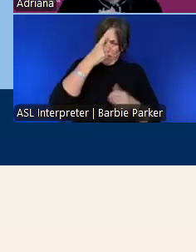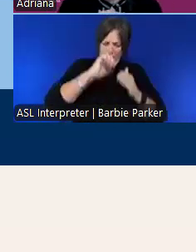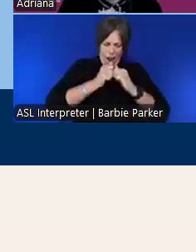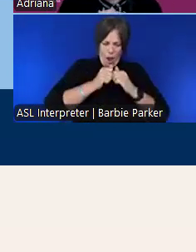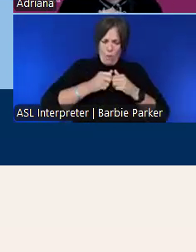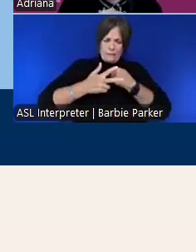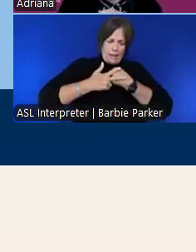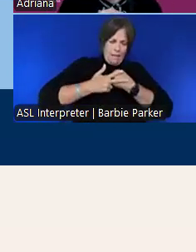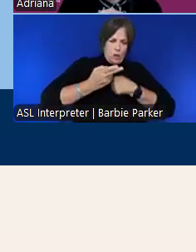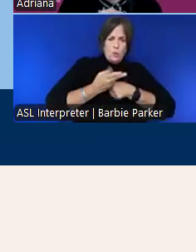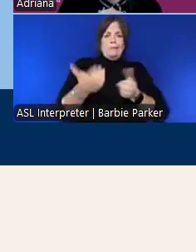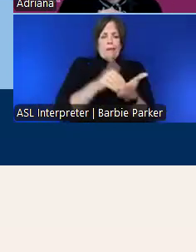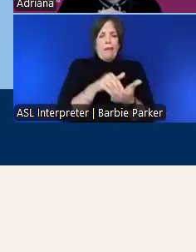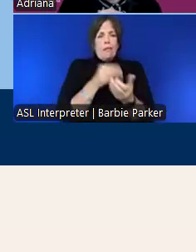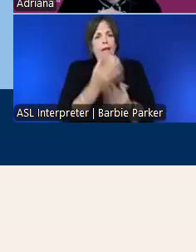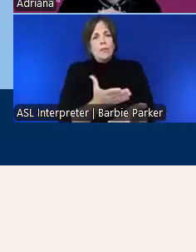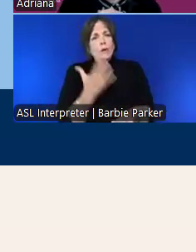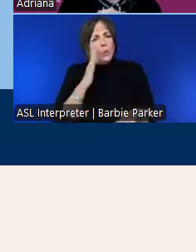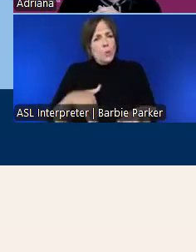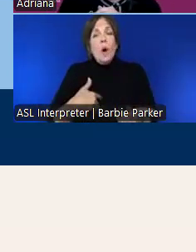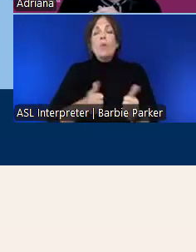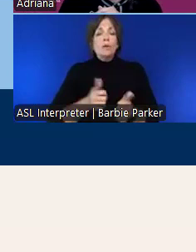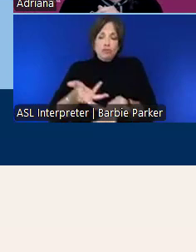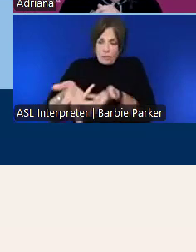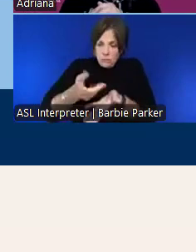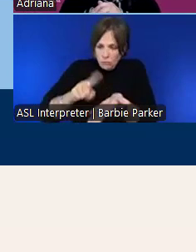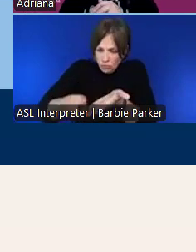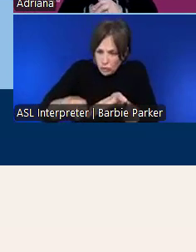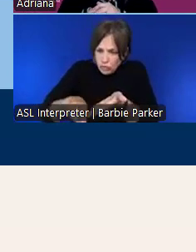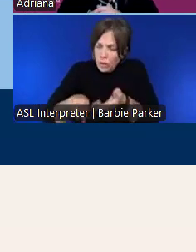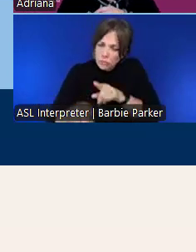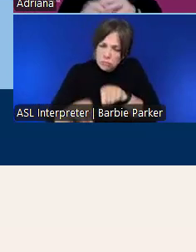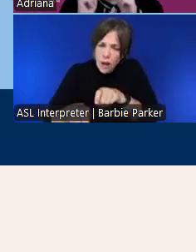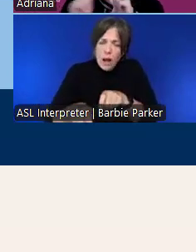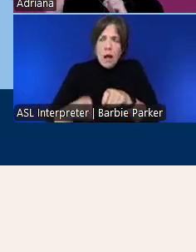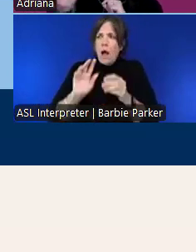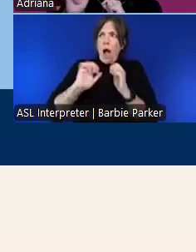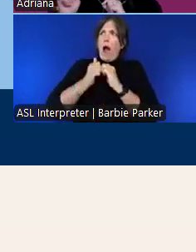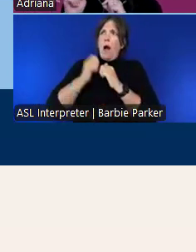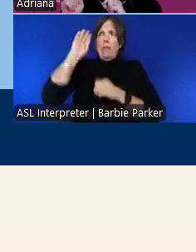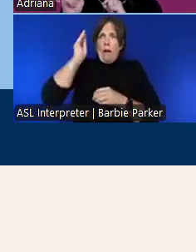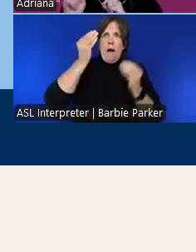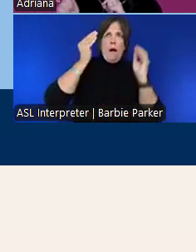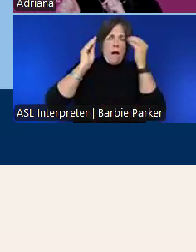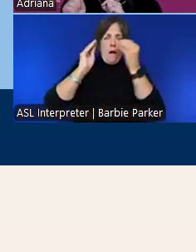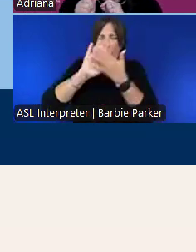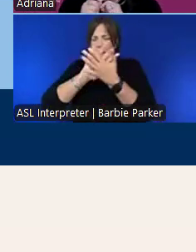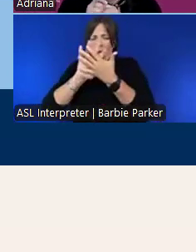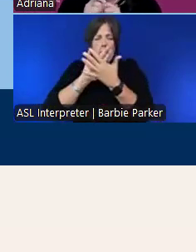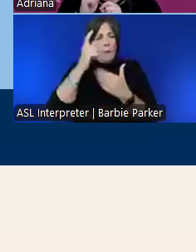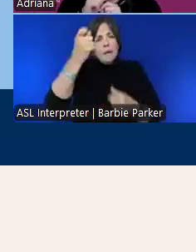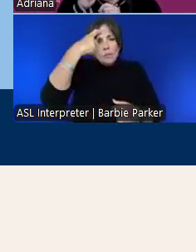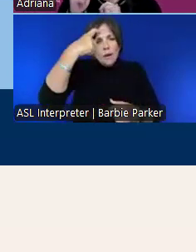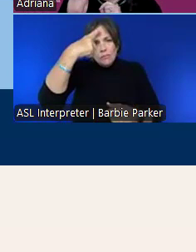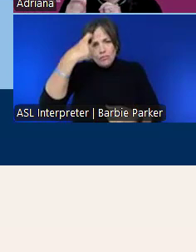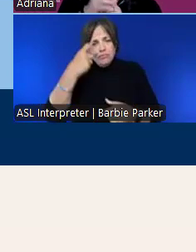of the legal work that Tahrir does with our immigrant survivors. And I wanted to also highlight in particular that